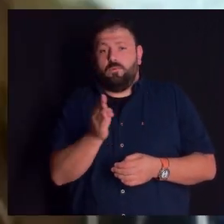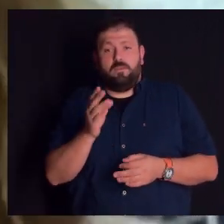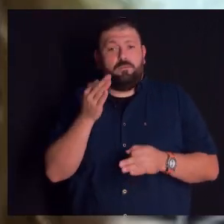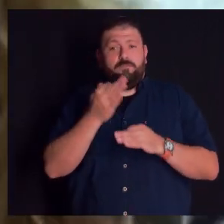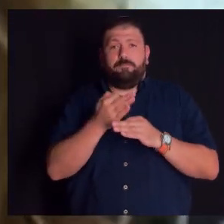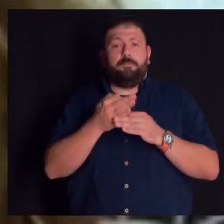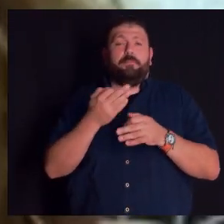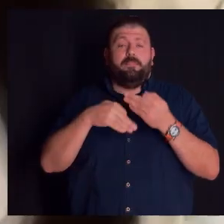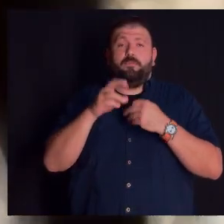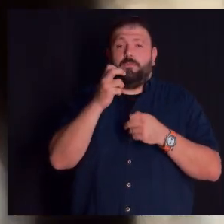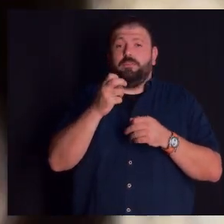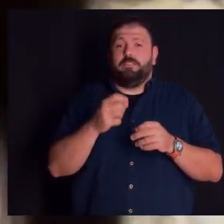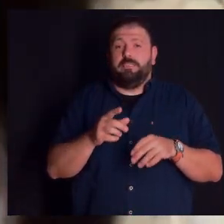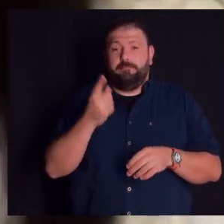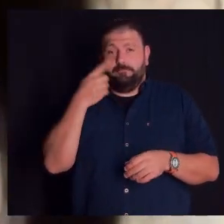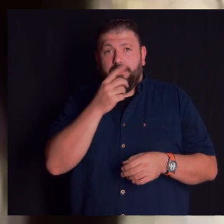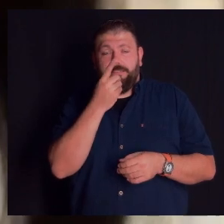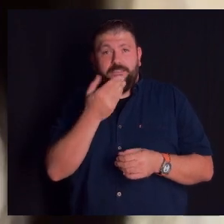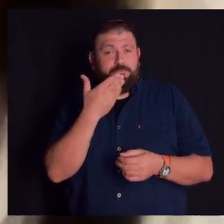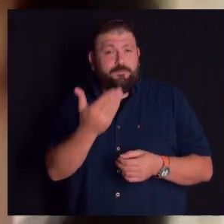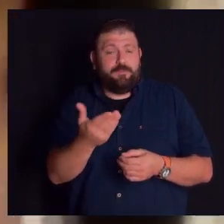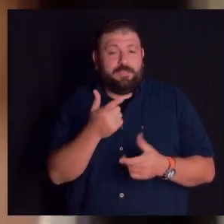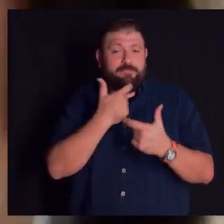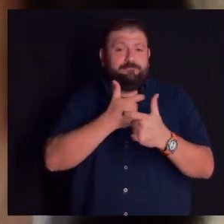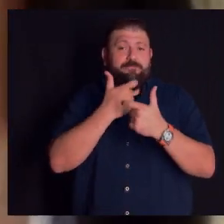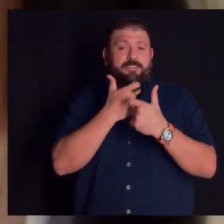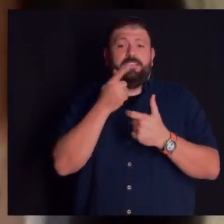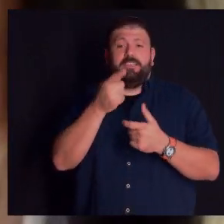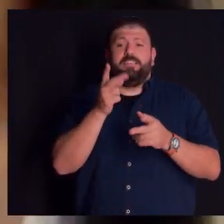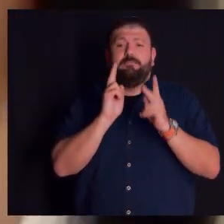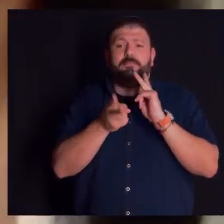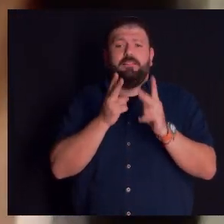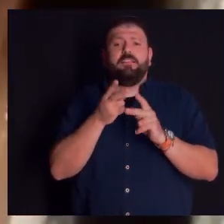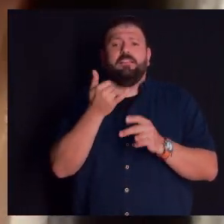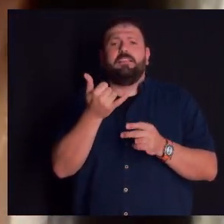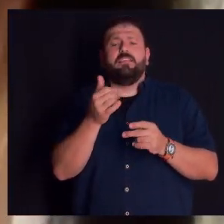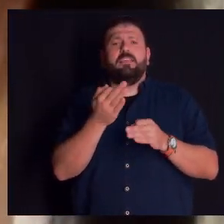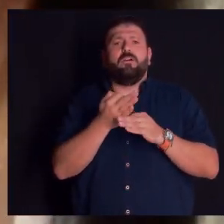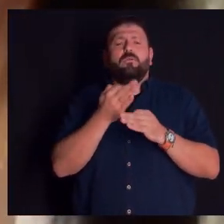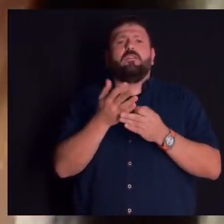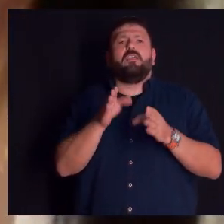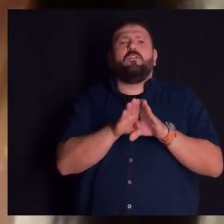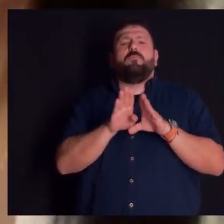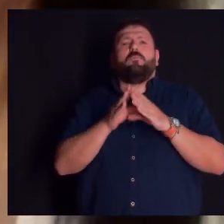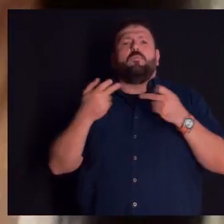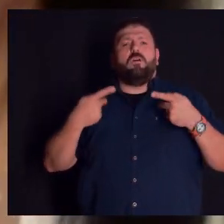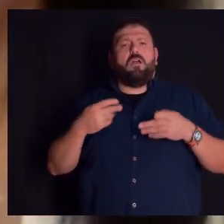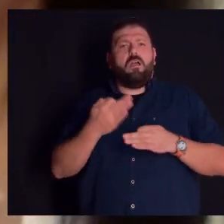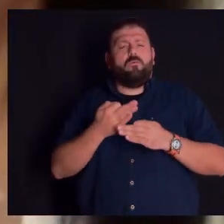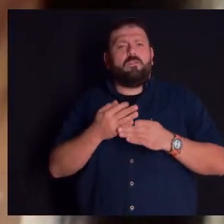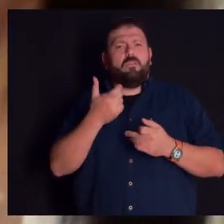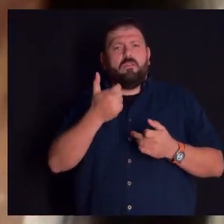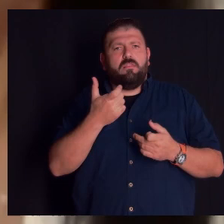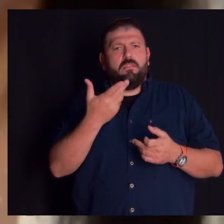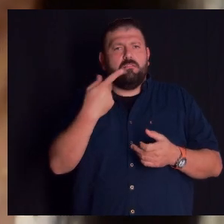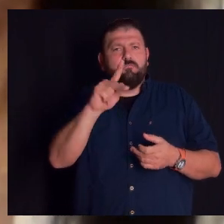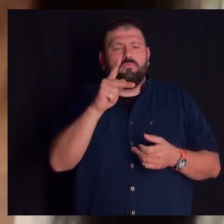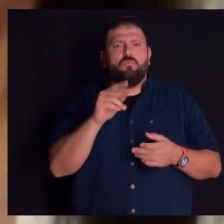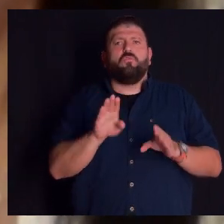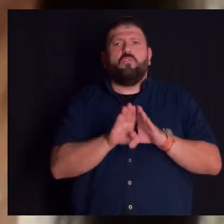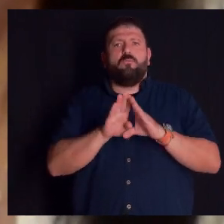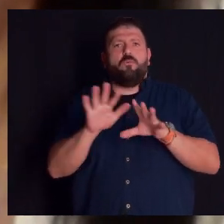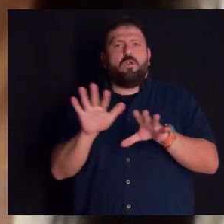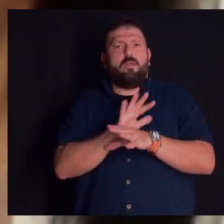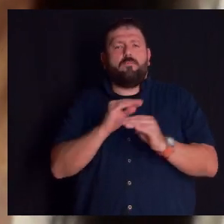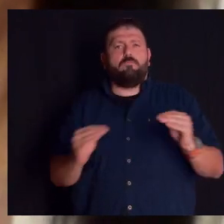gold, and if we're blessed, Monday something else. Tell us, in terms of income,